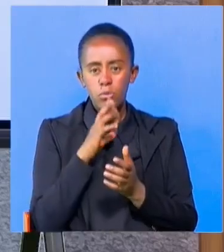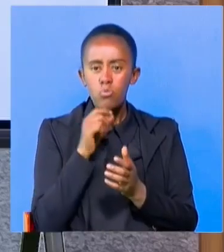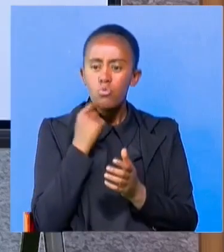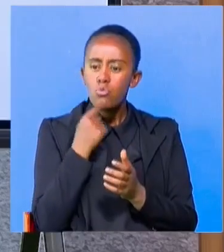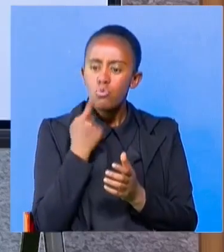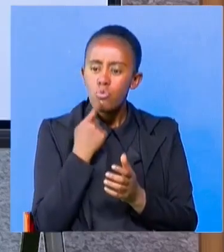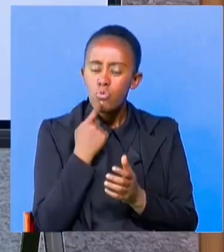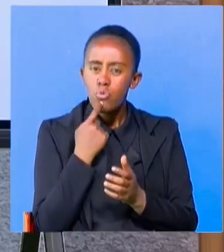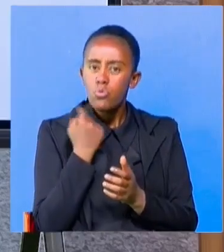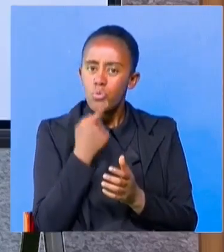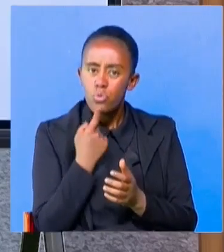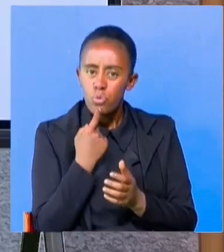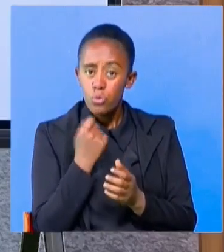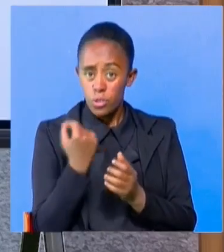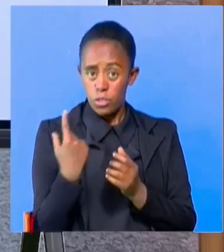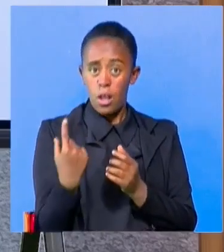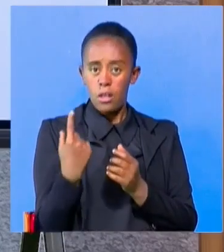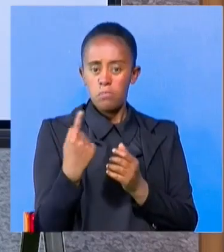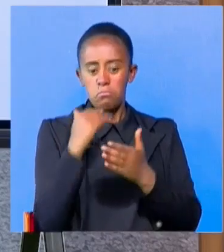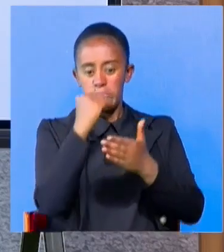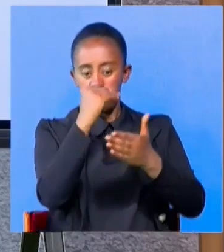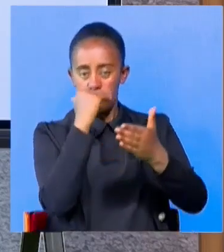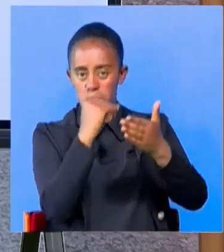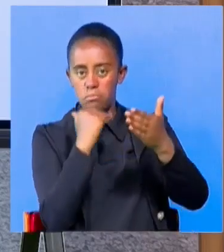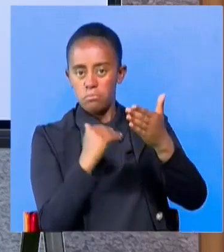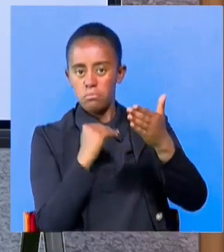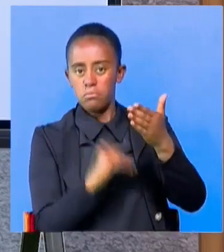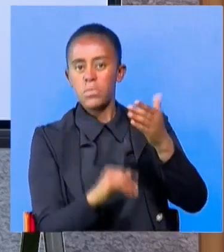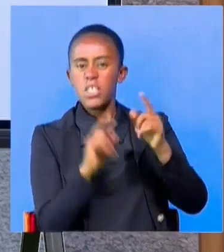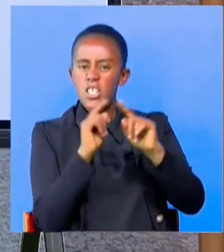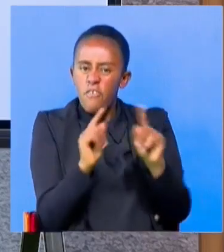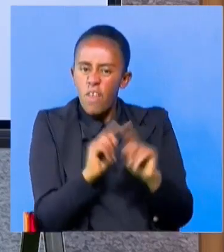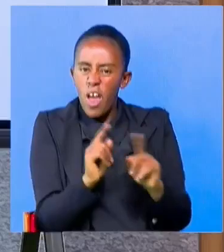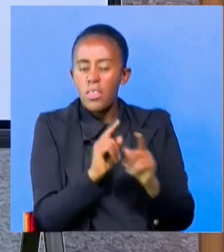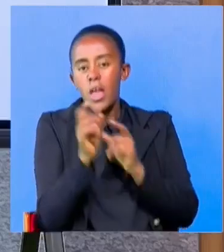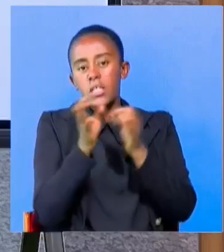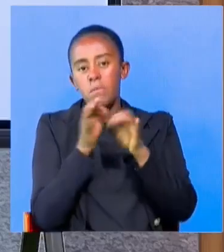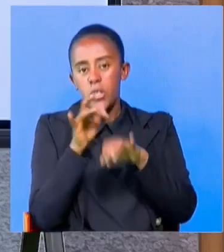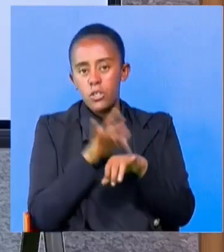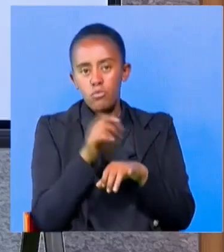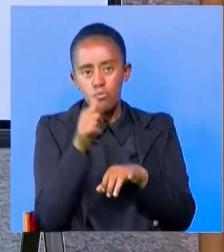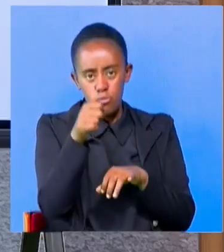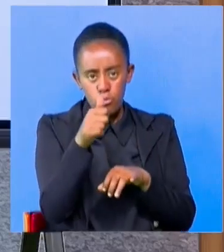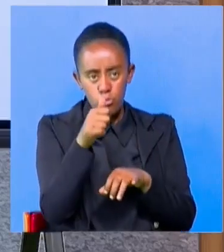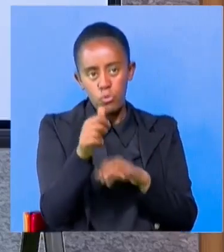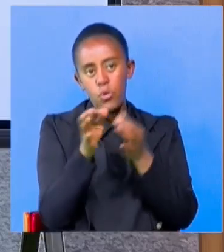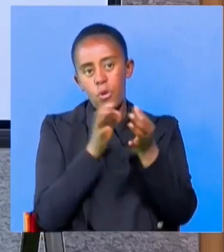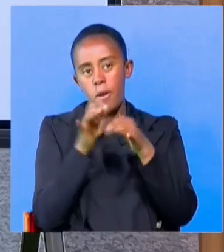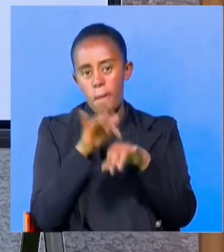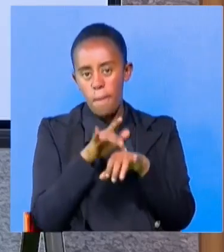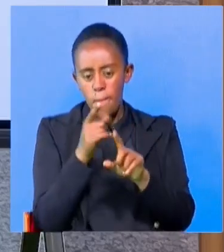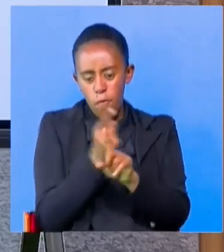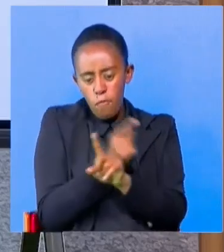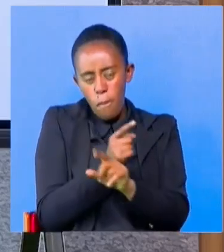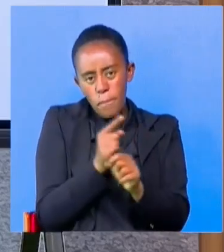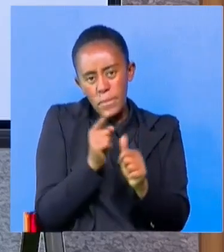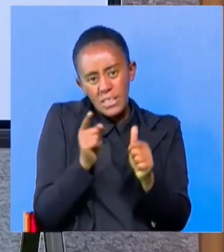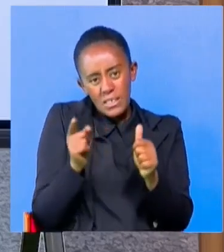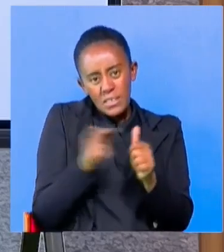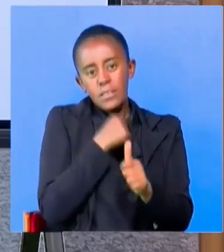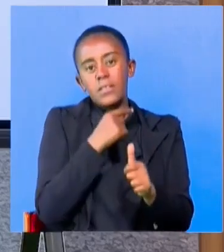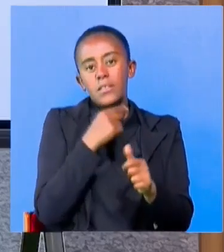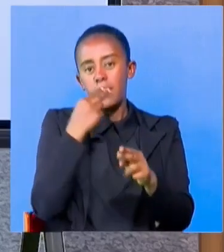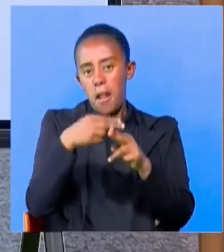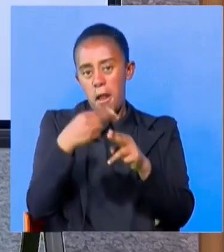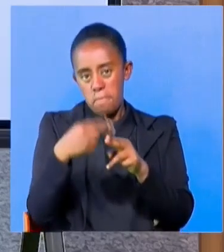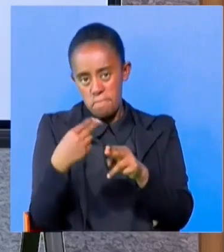you are, okay. So you have to use different expression when you introduce yourselves. From the beginning, you have to start from